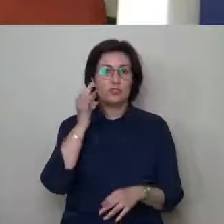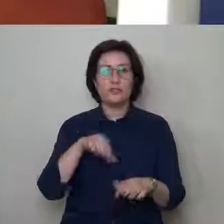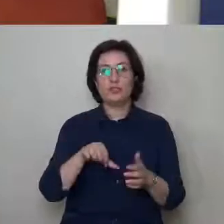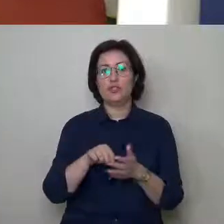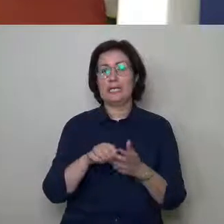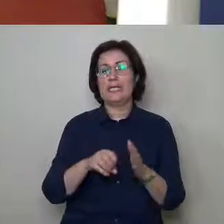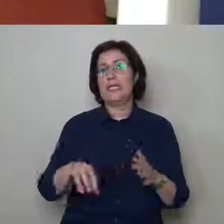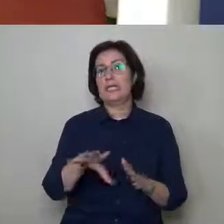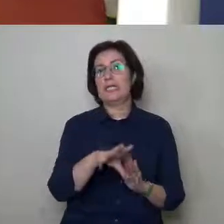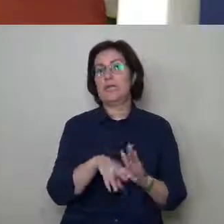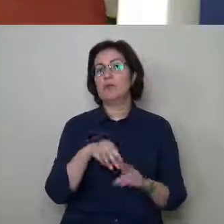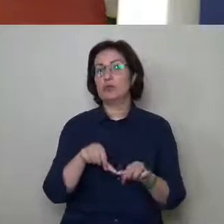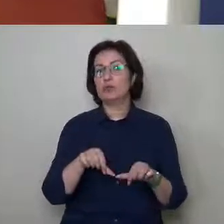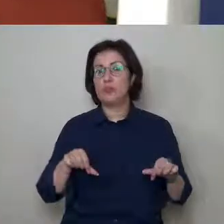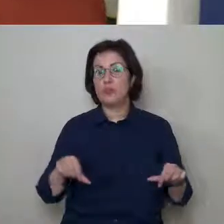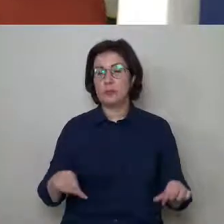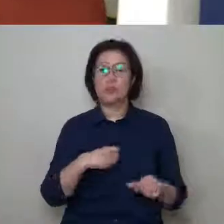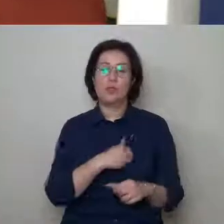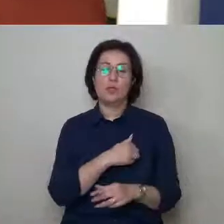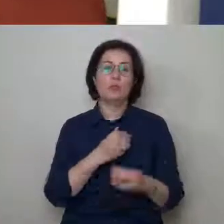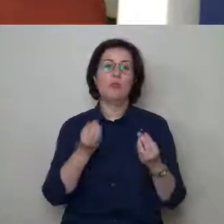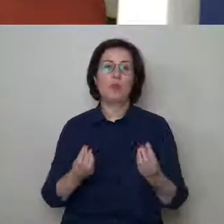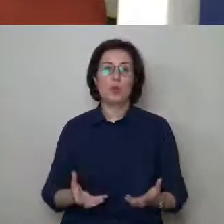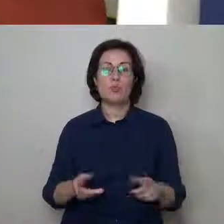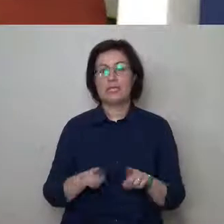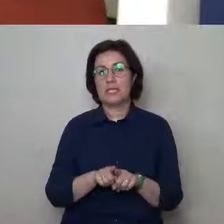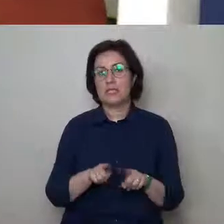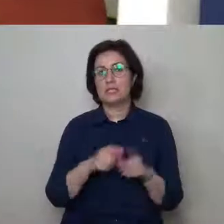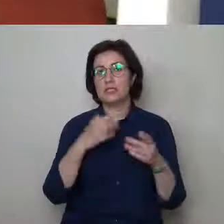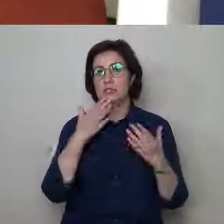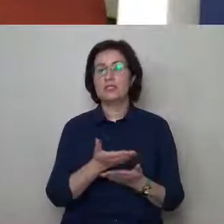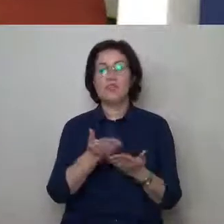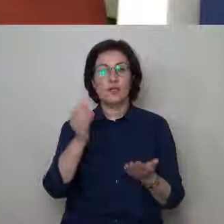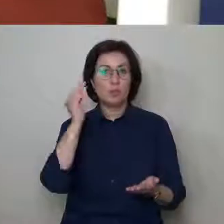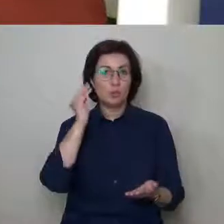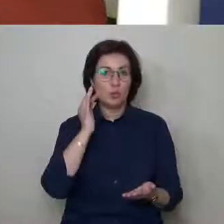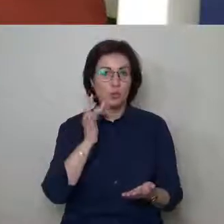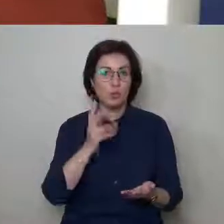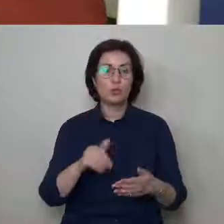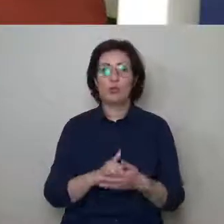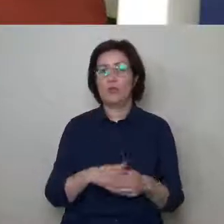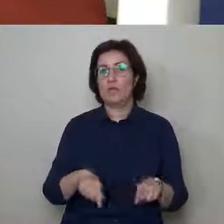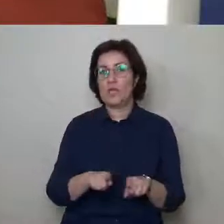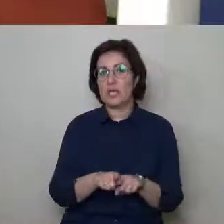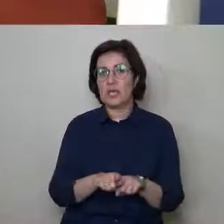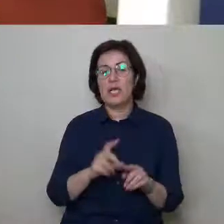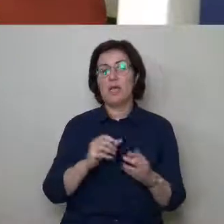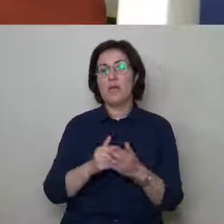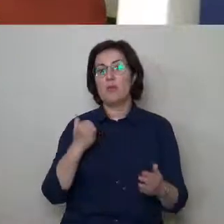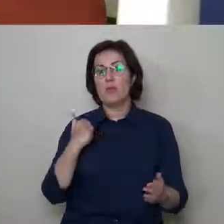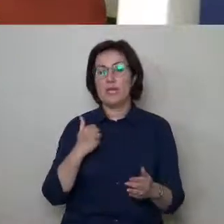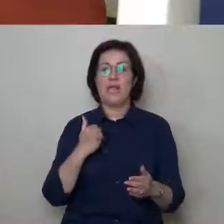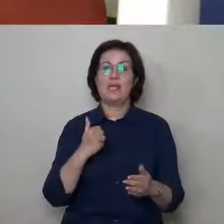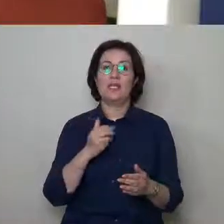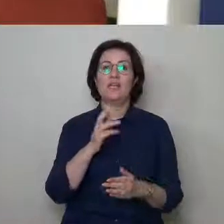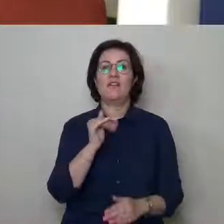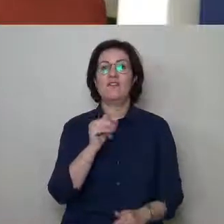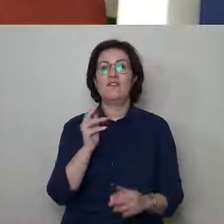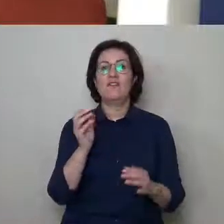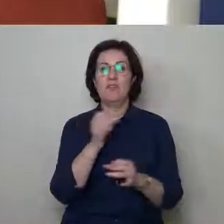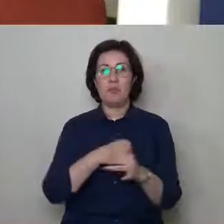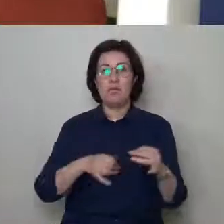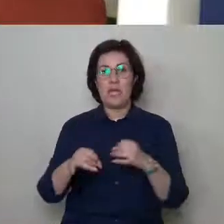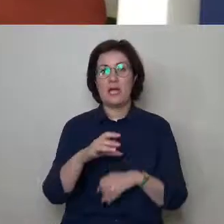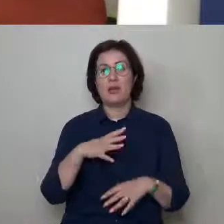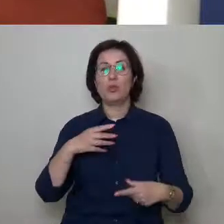You spoke about experienced members of TECs. But again, at the previous